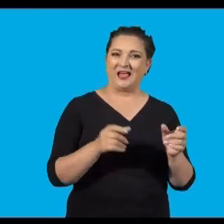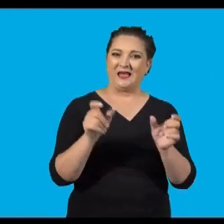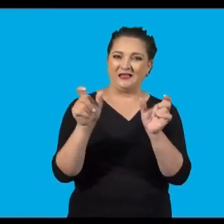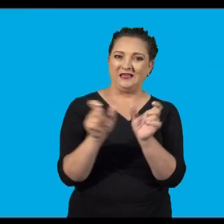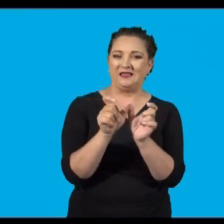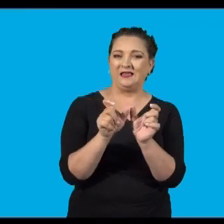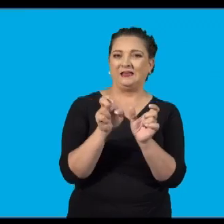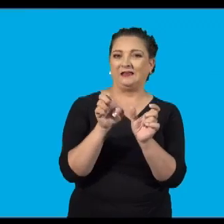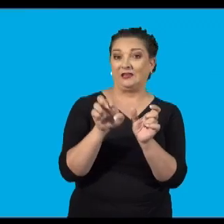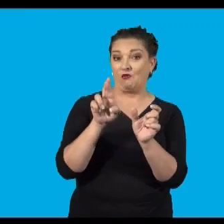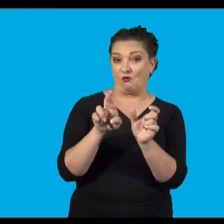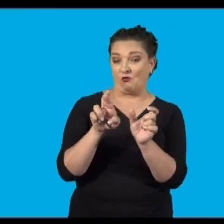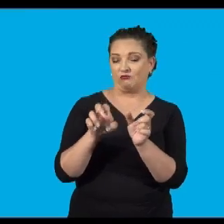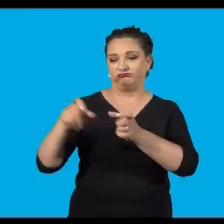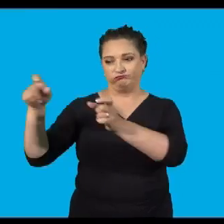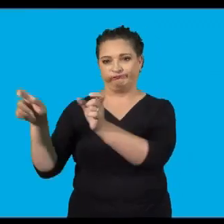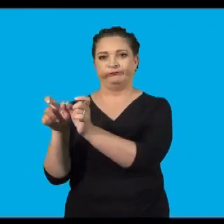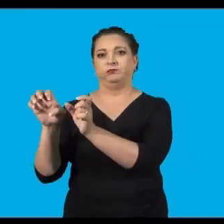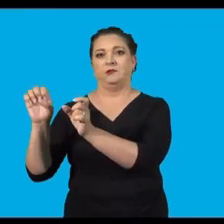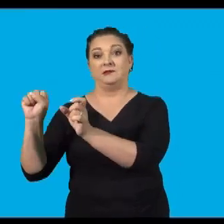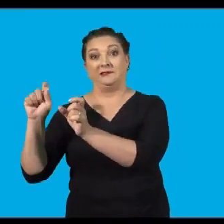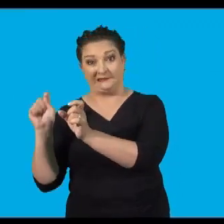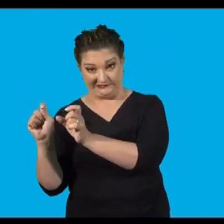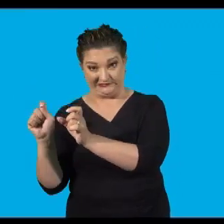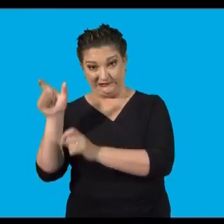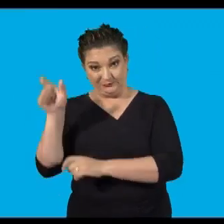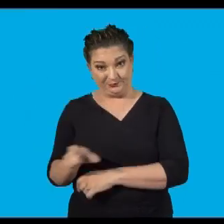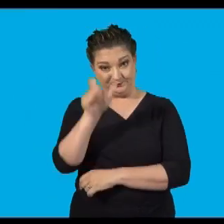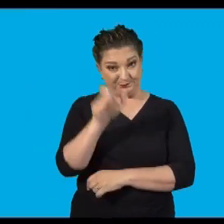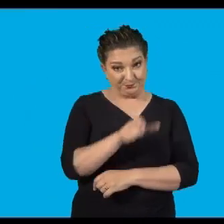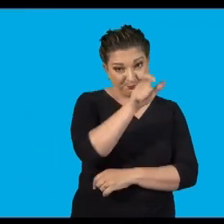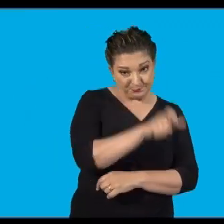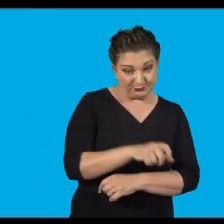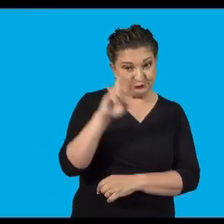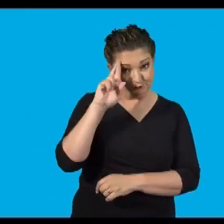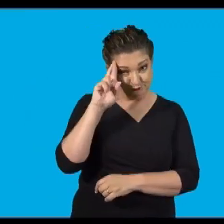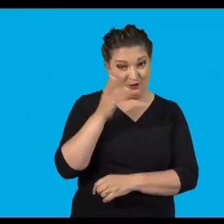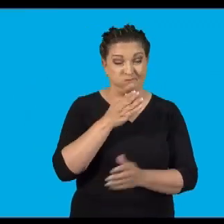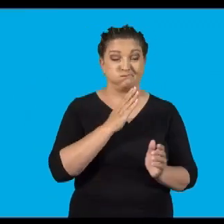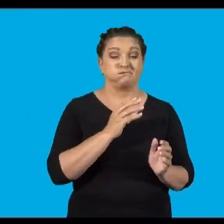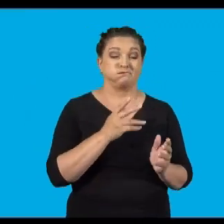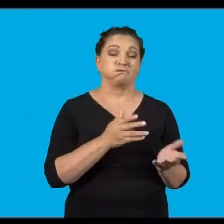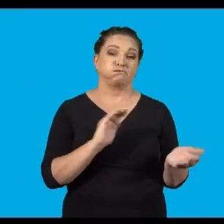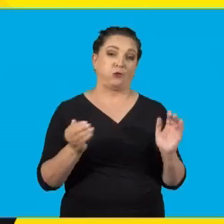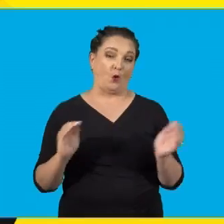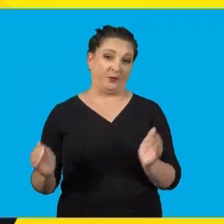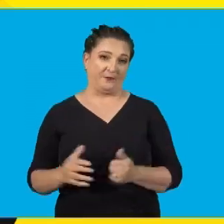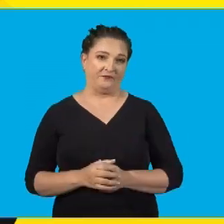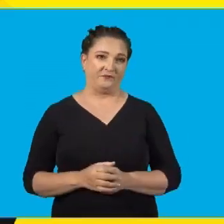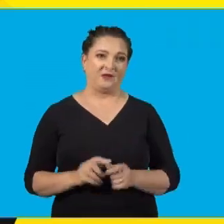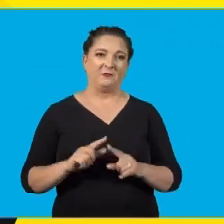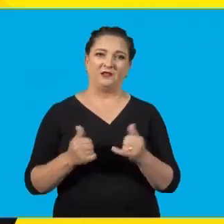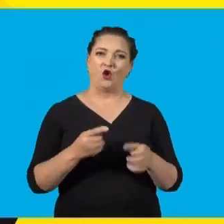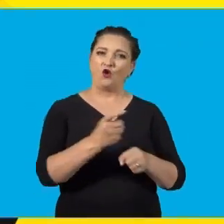word. When we are doing the superlative, we add EST to the word, all right? So that's the most intense form when we get to the